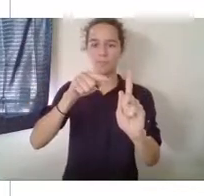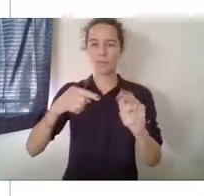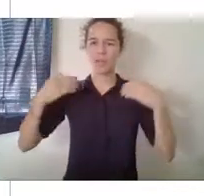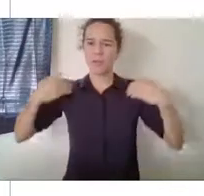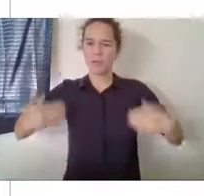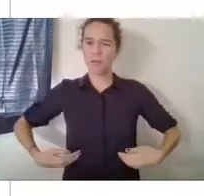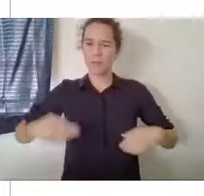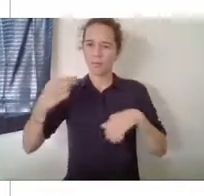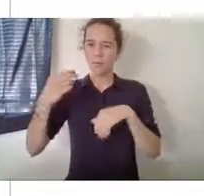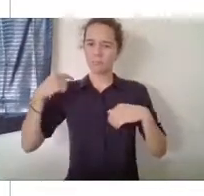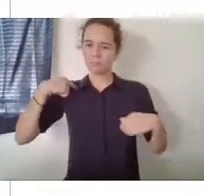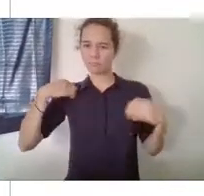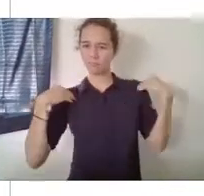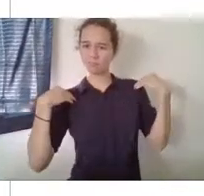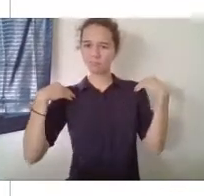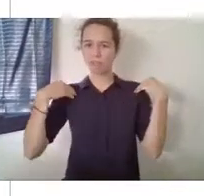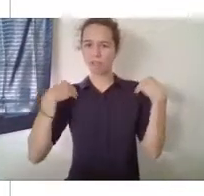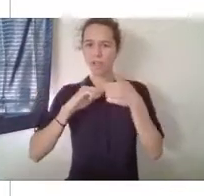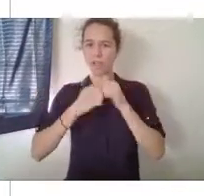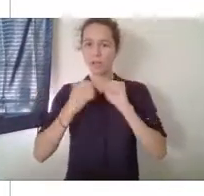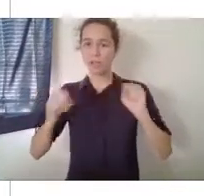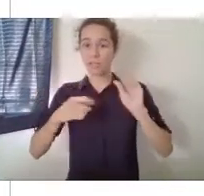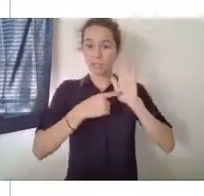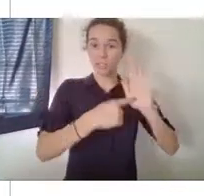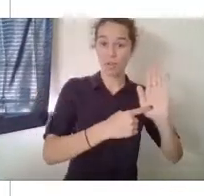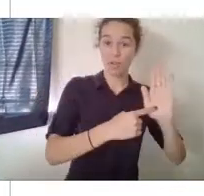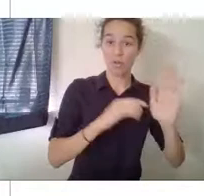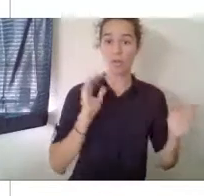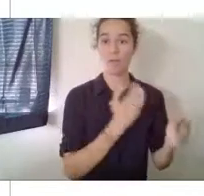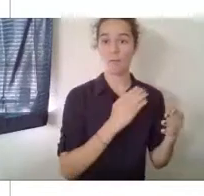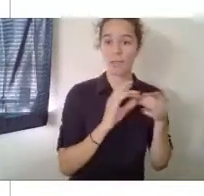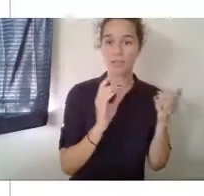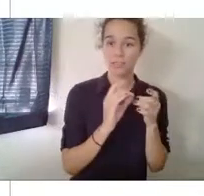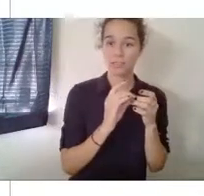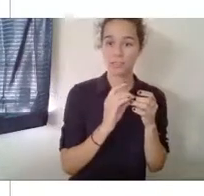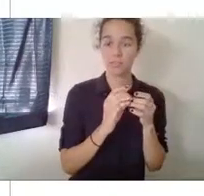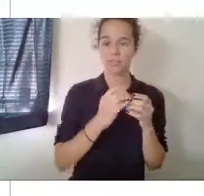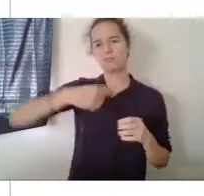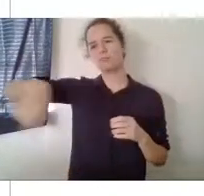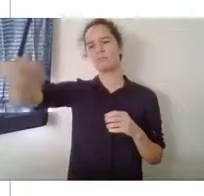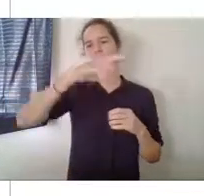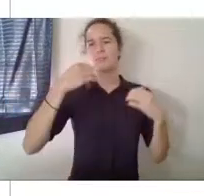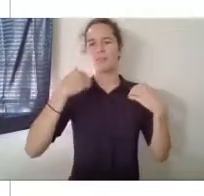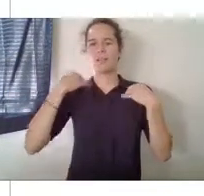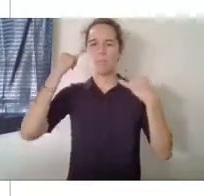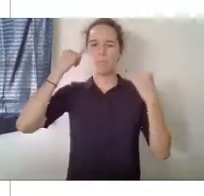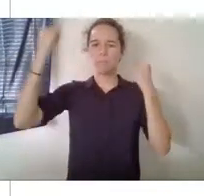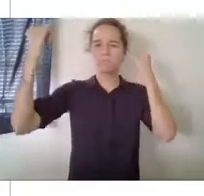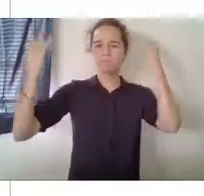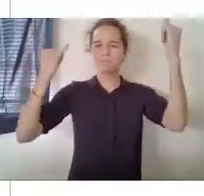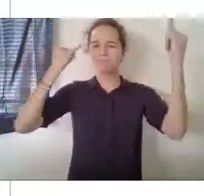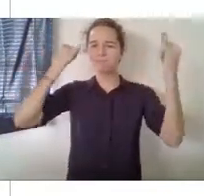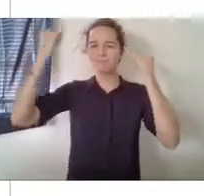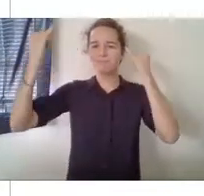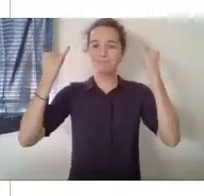Because we have so many great ideas here, but if they remain in our head, don't actually link up with the audience, our